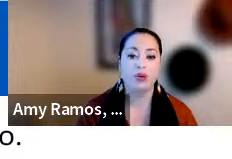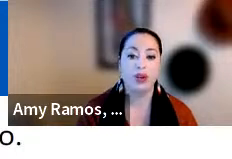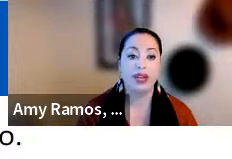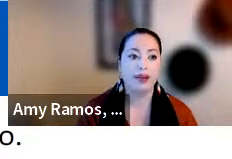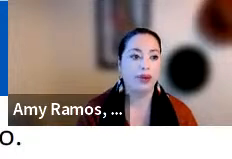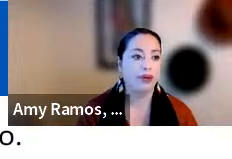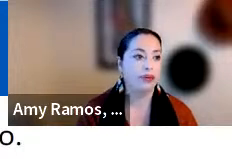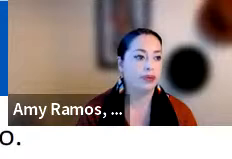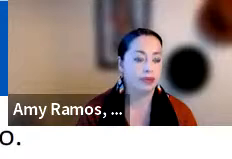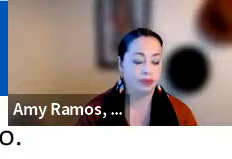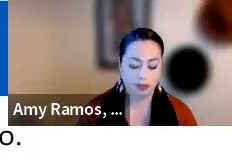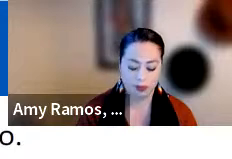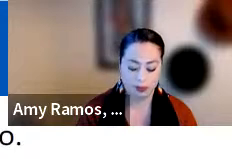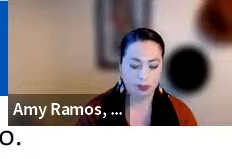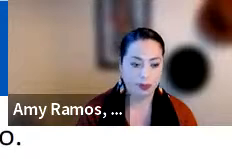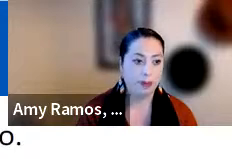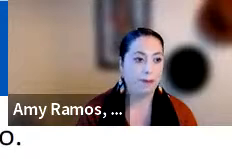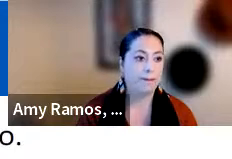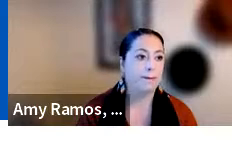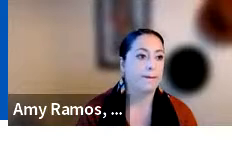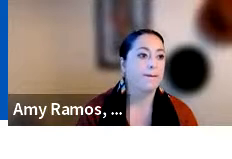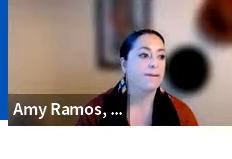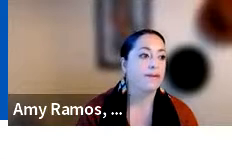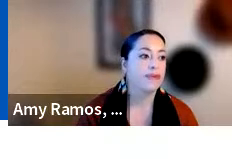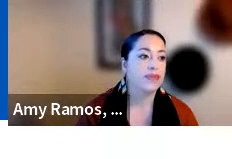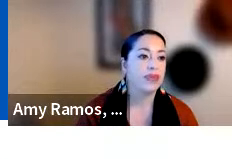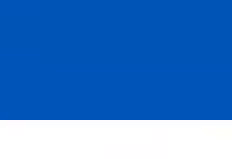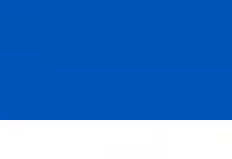ahead and rename you.